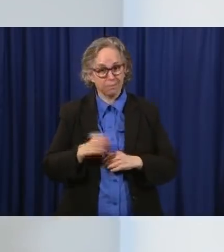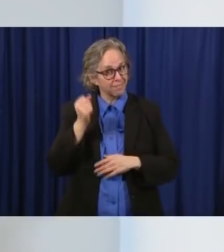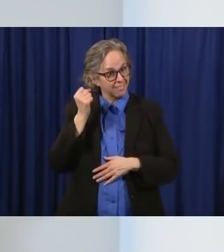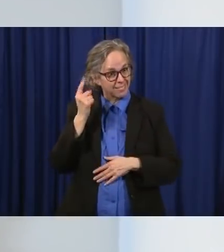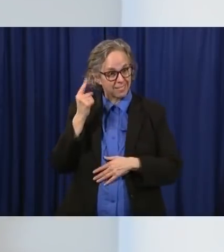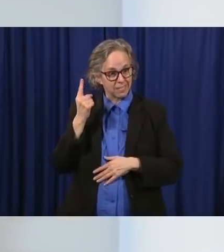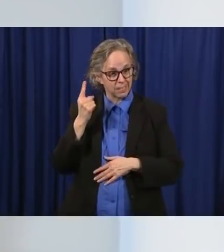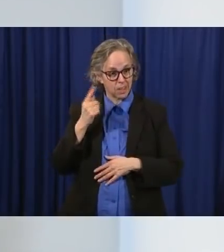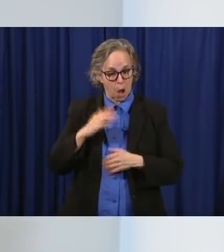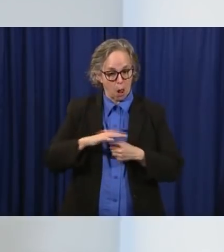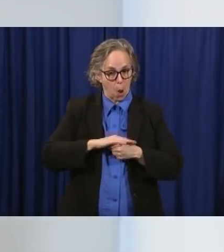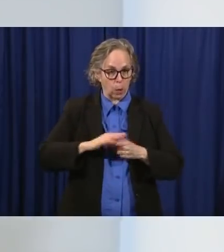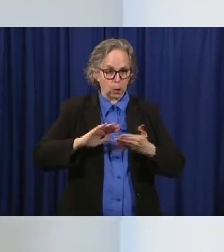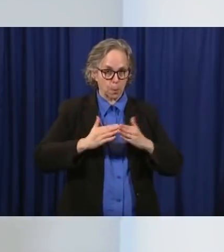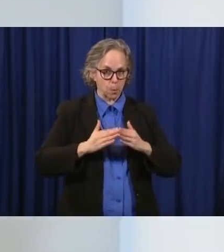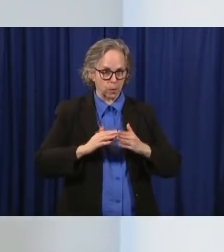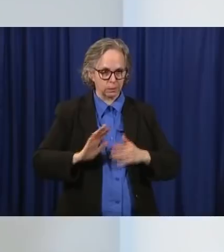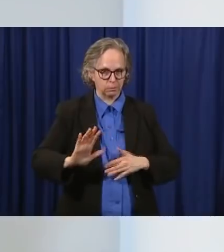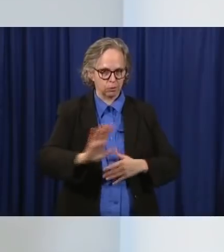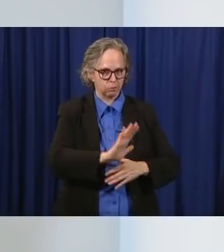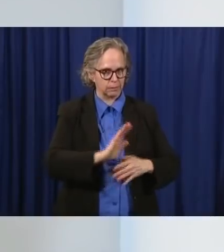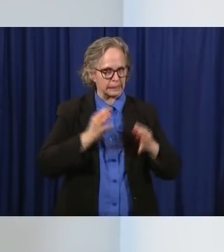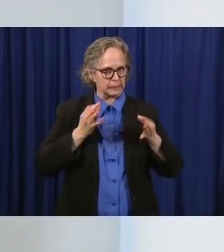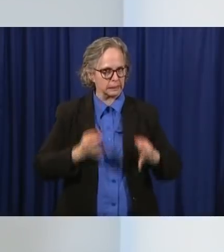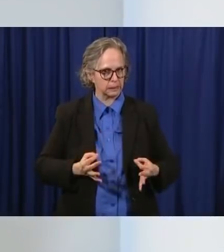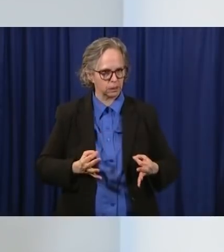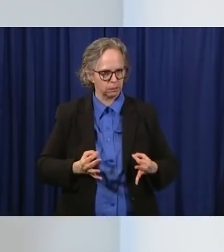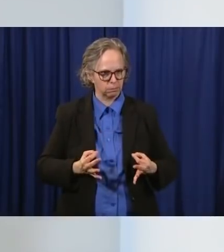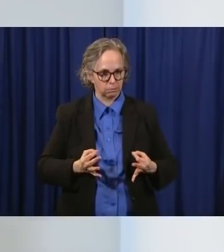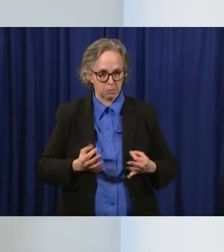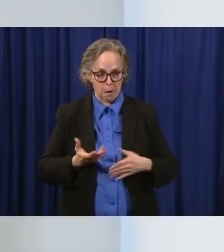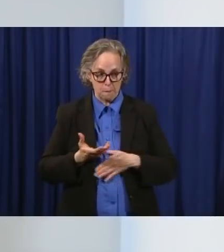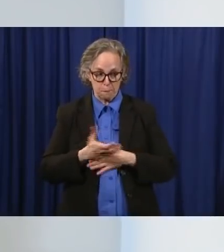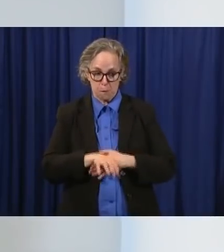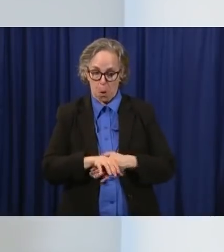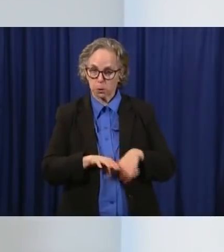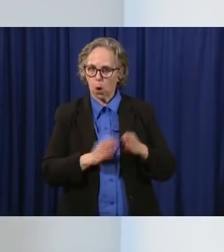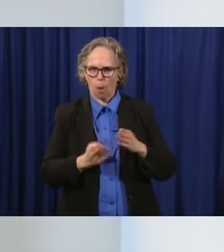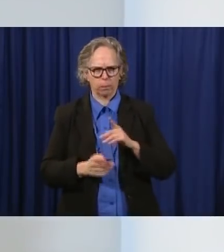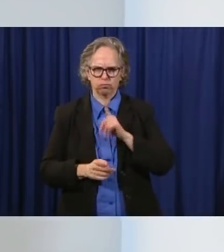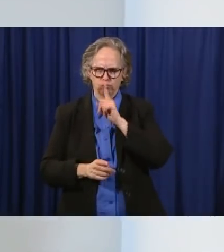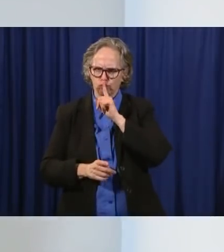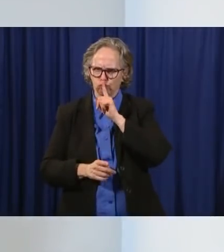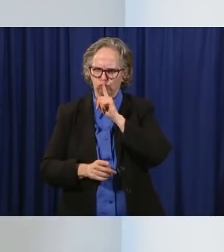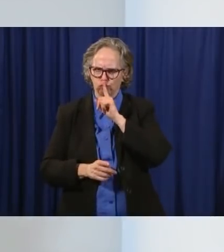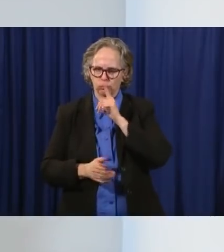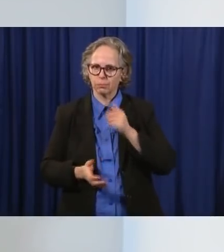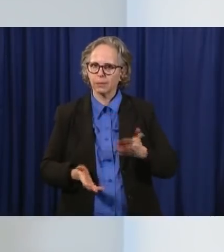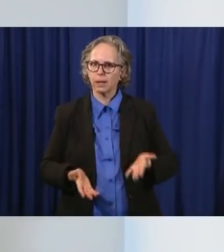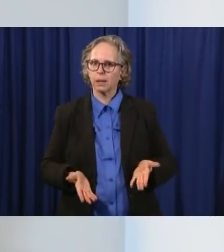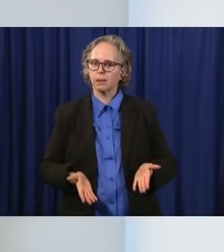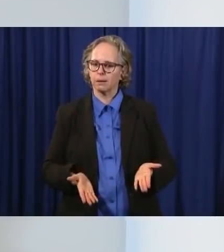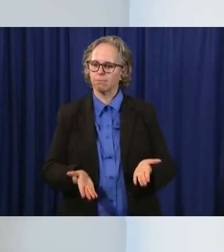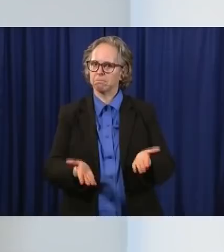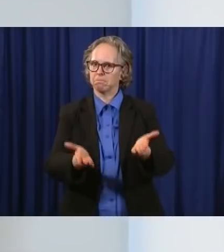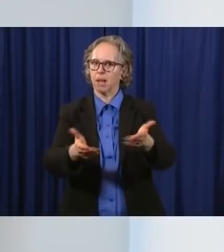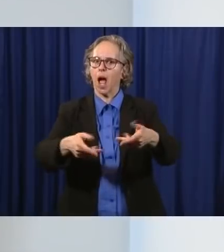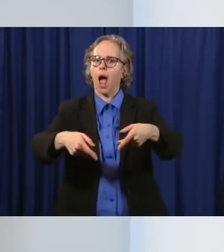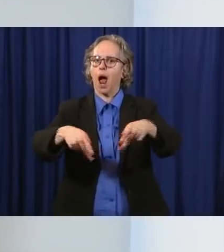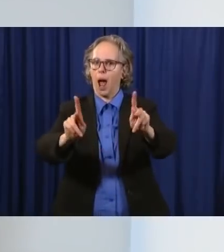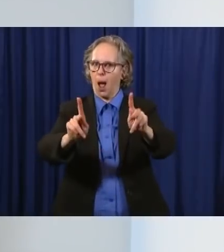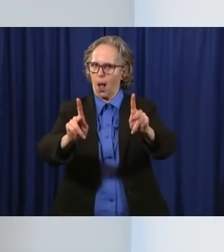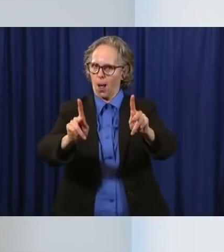community's decision. We are not forcing them to open anything in this. We are allowing them to do so. So just wanted to